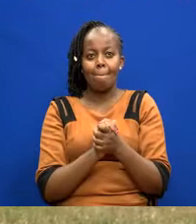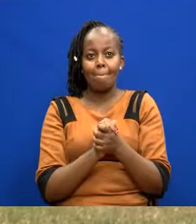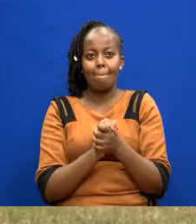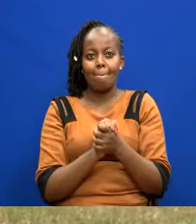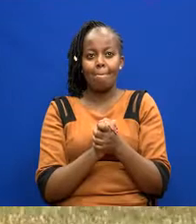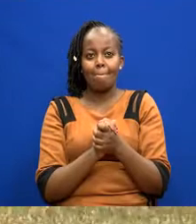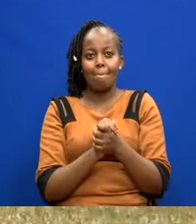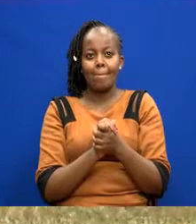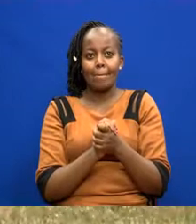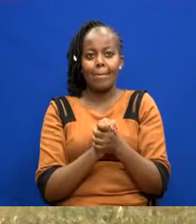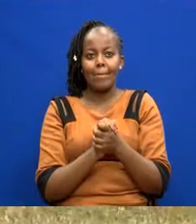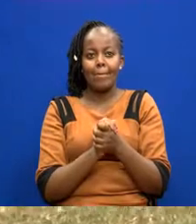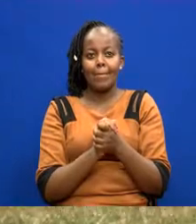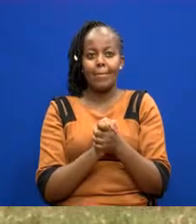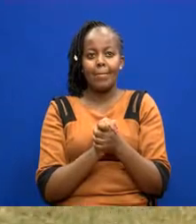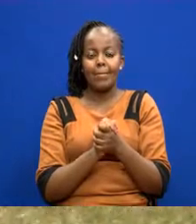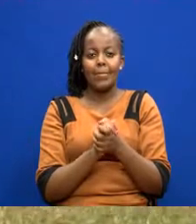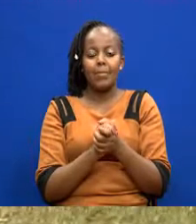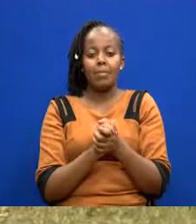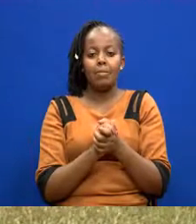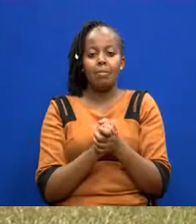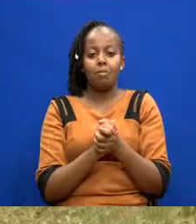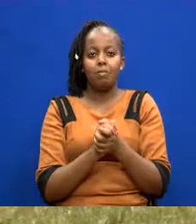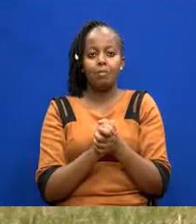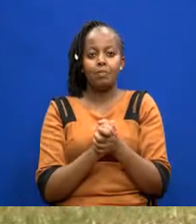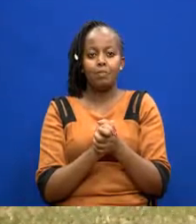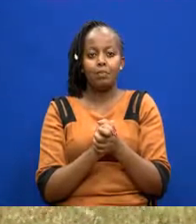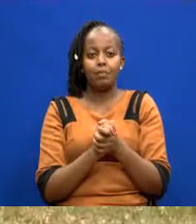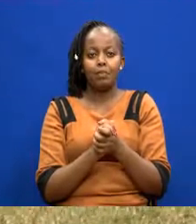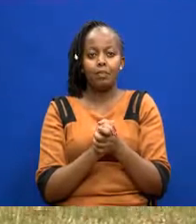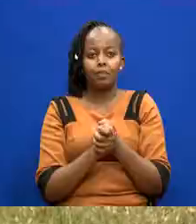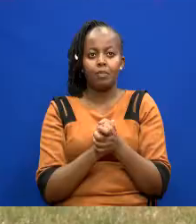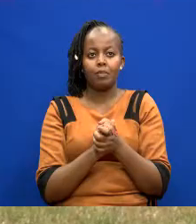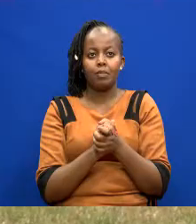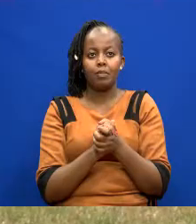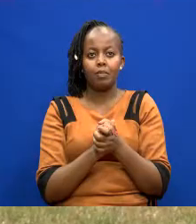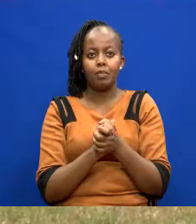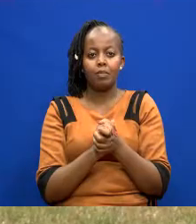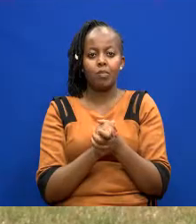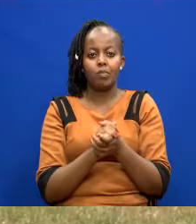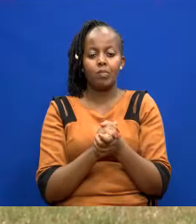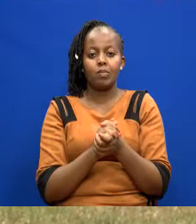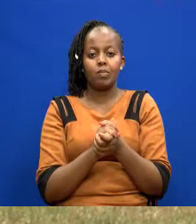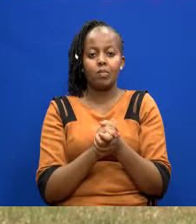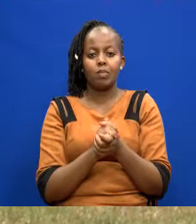Okay. Shuffle your feet. Good. Go, go. Go. Brilliant. All right. Good.